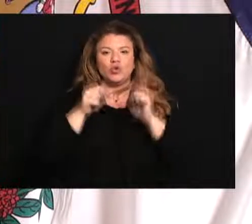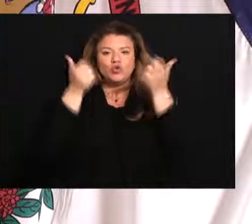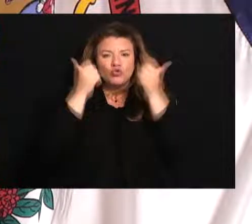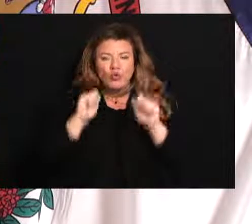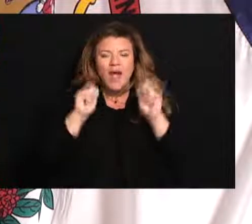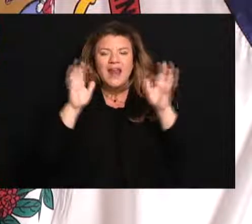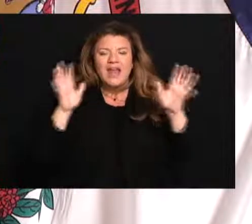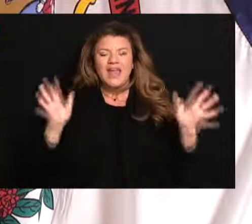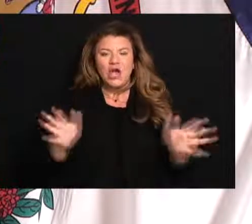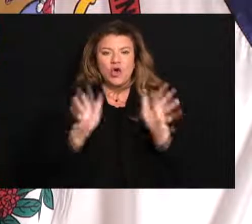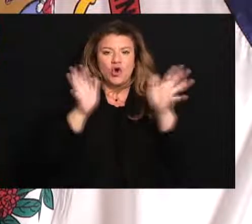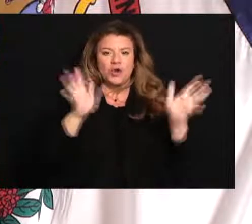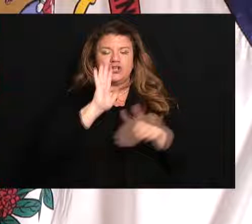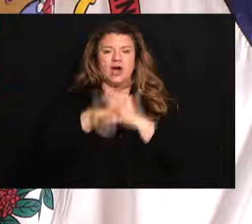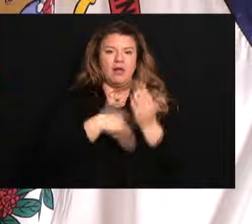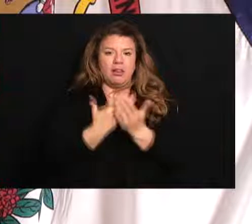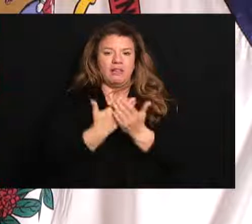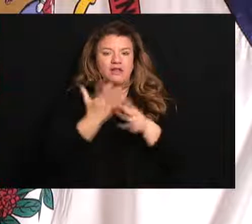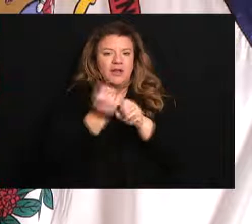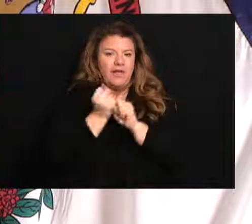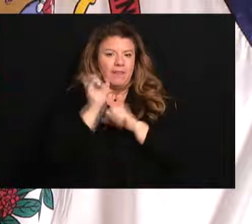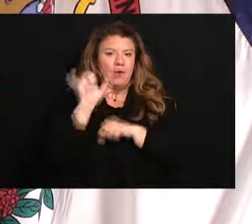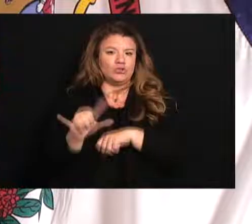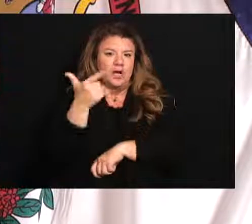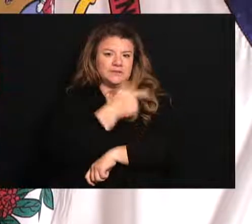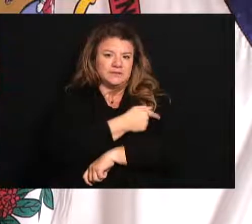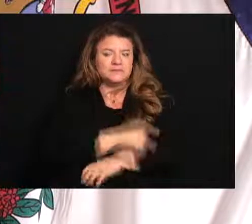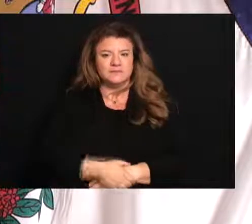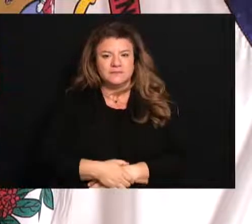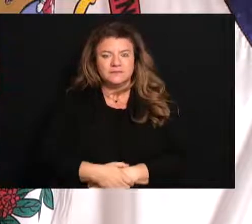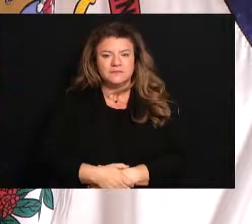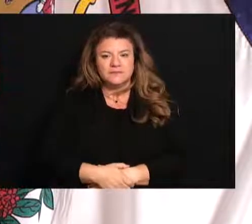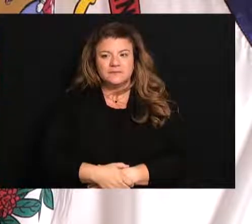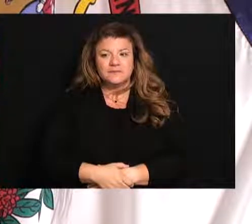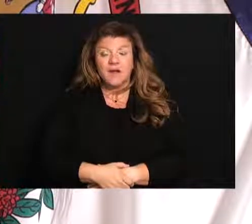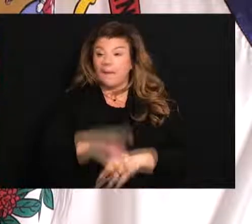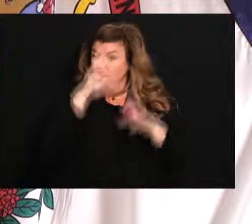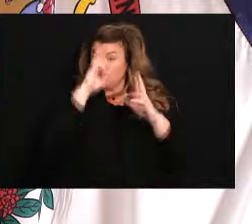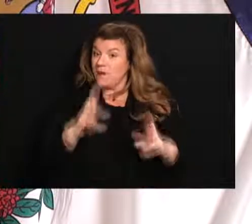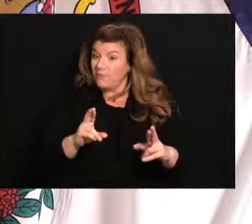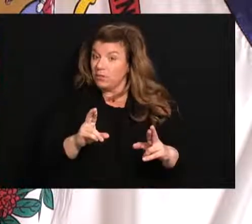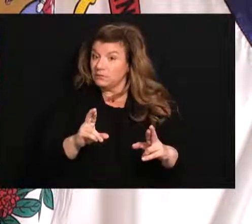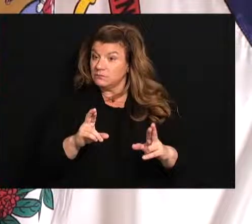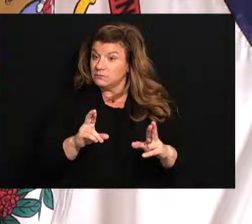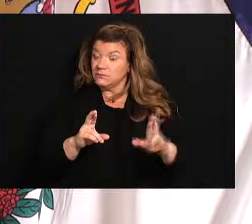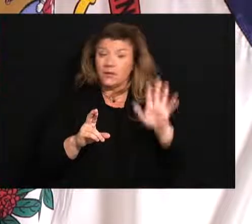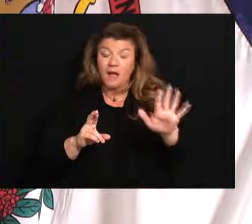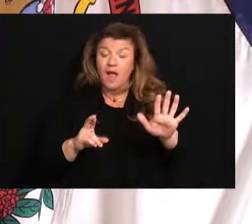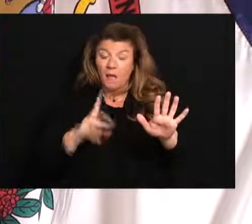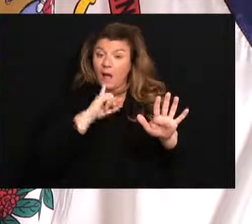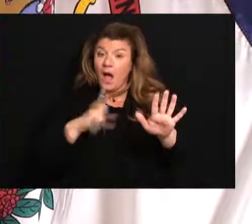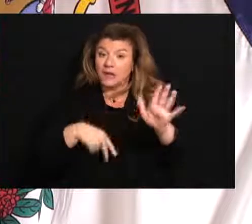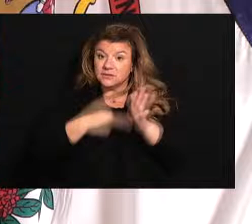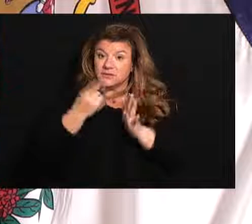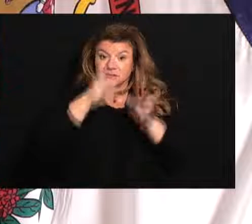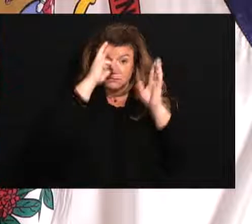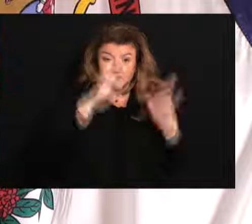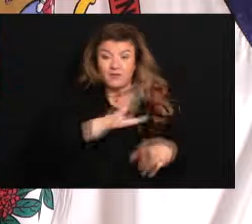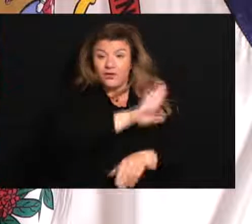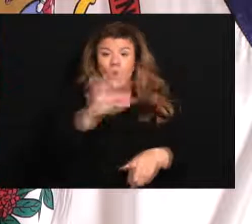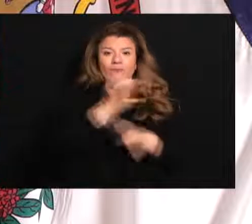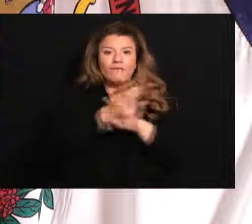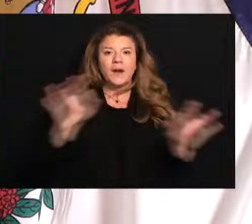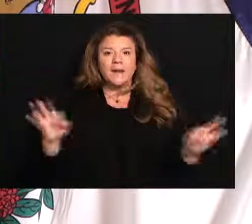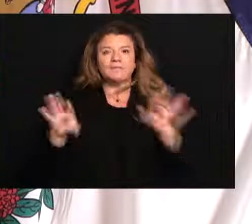encourage everyone we can to get those shots. And be respectful, Be super respectful of people's freedoms and